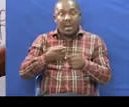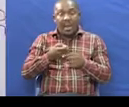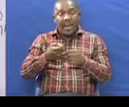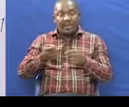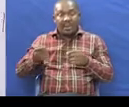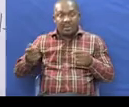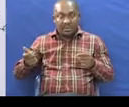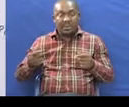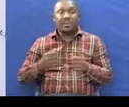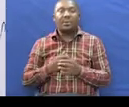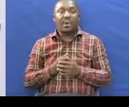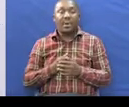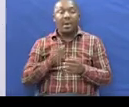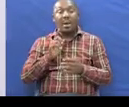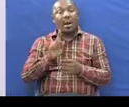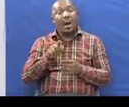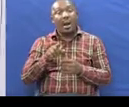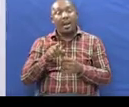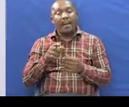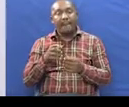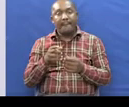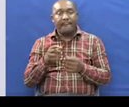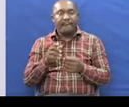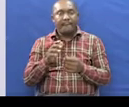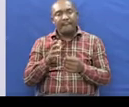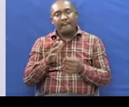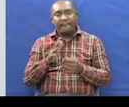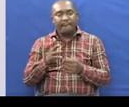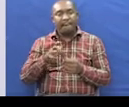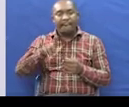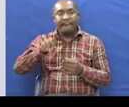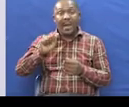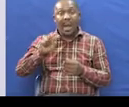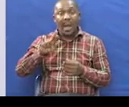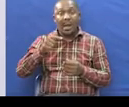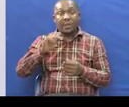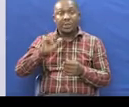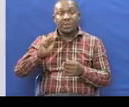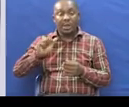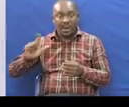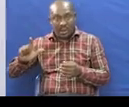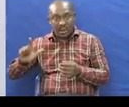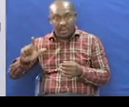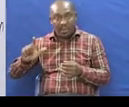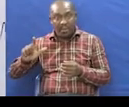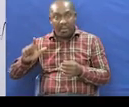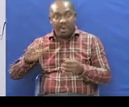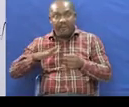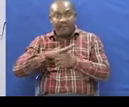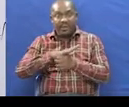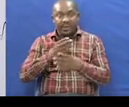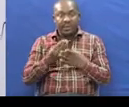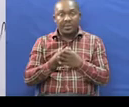filled D orbital. What does it mean when I say partially